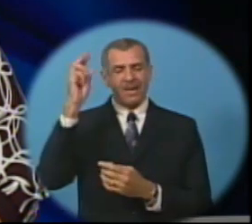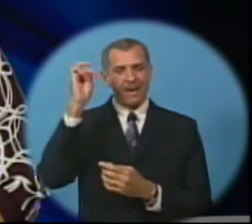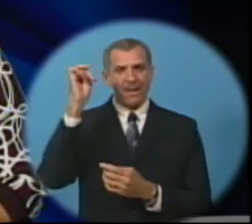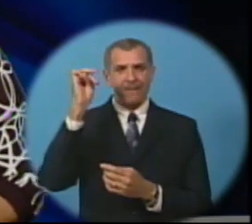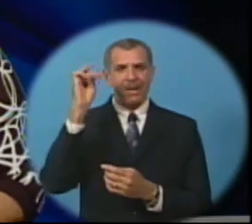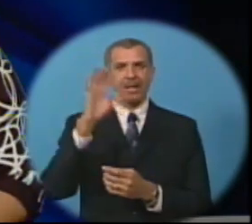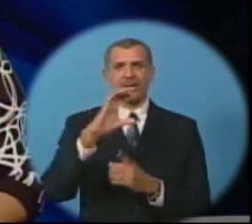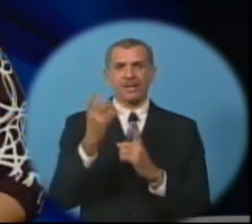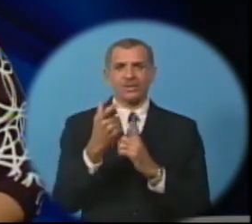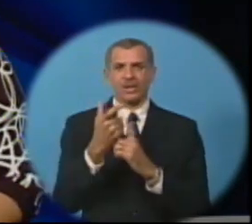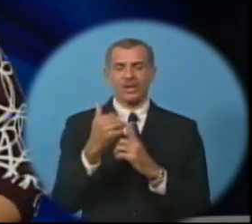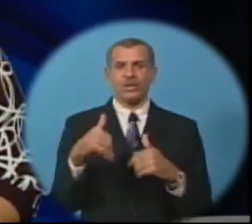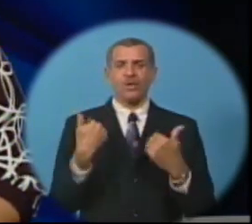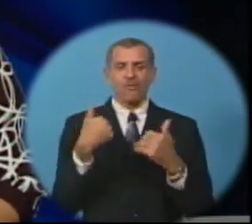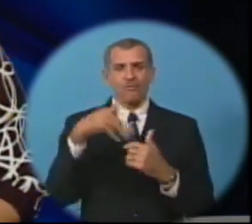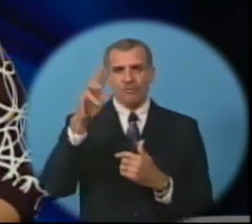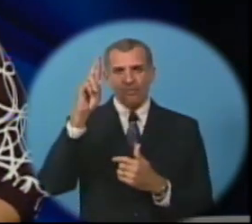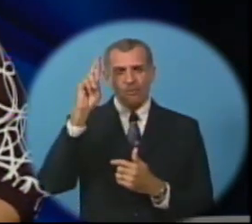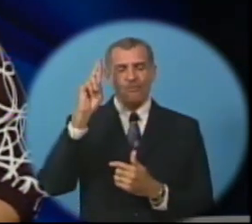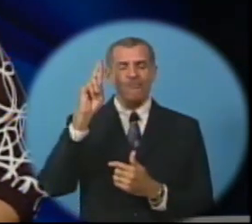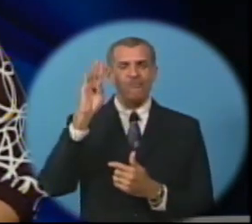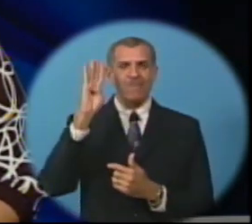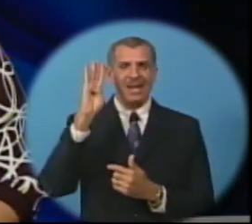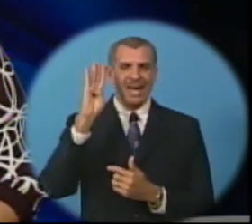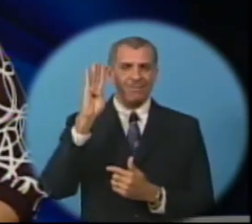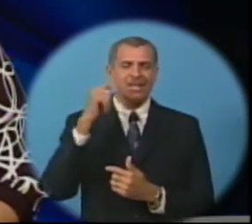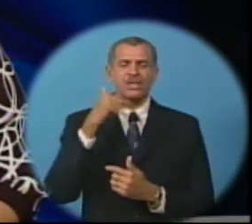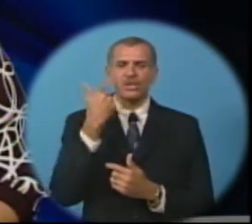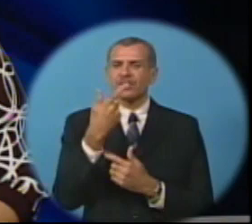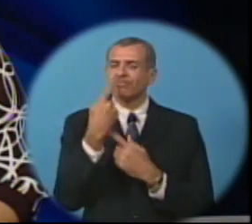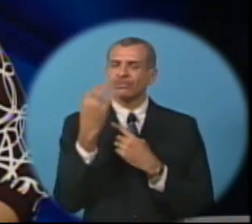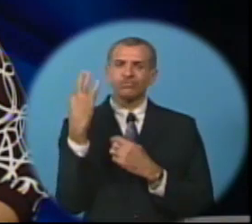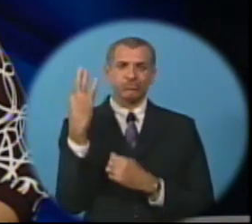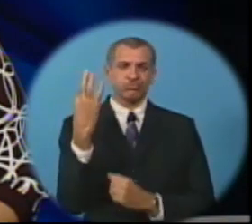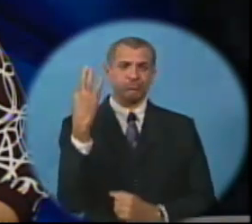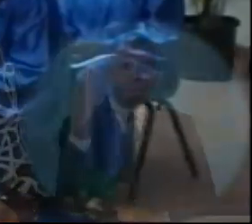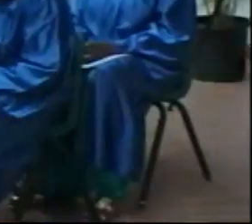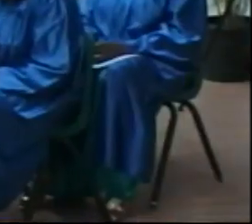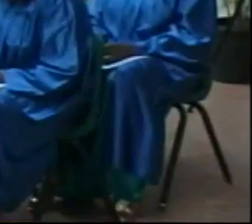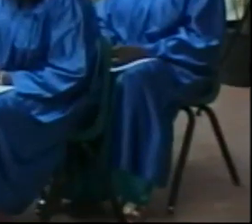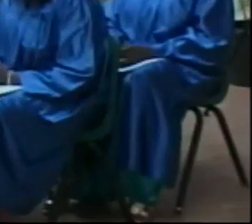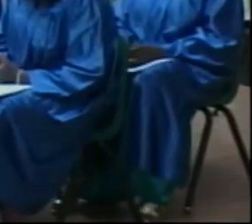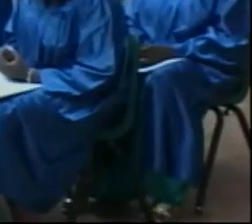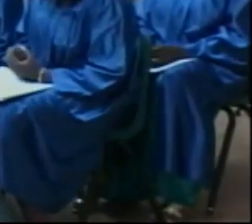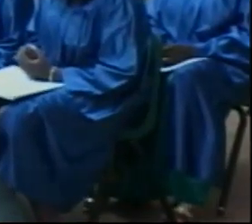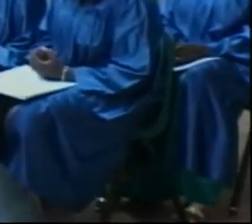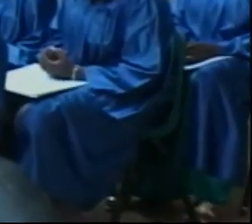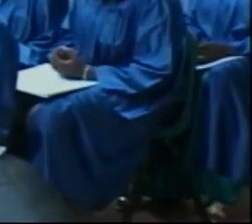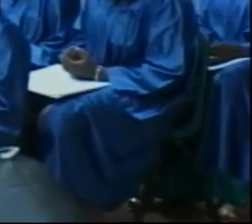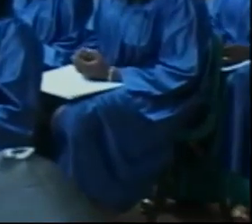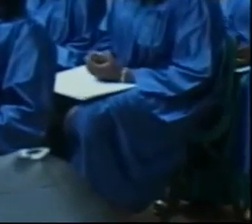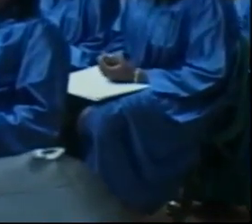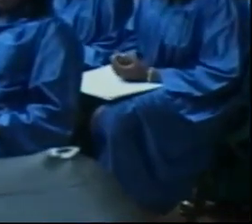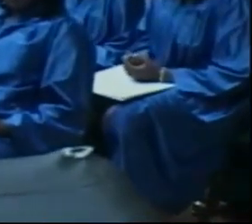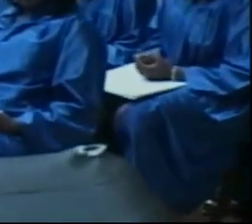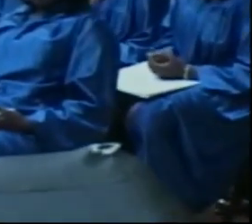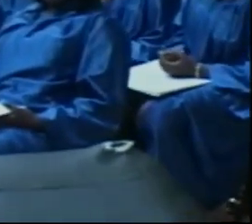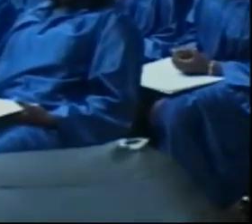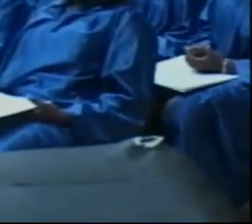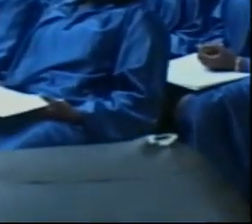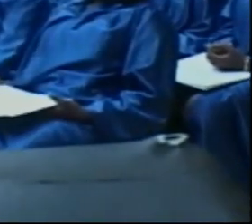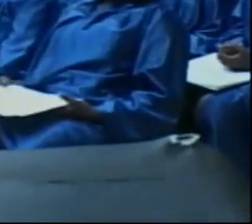Culture, Sports and Youth, Ruth Blackman. At the time, she was delivering the opening remarks at the graduation ceremony for the 2012